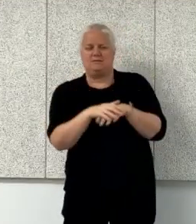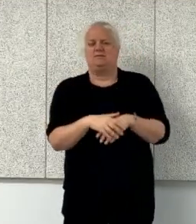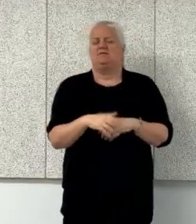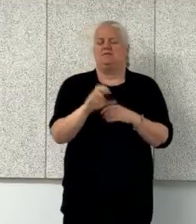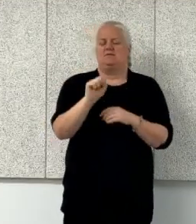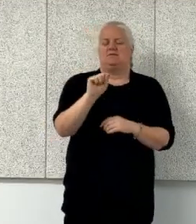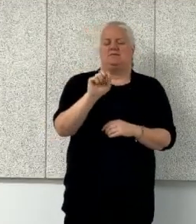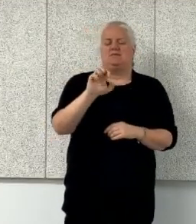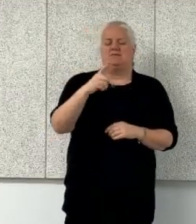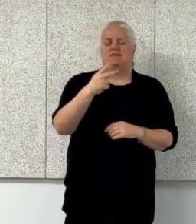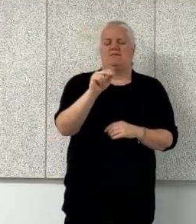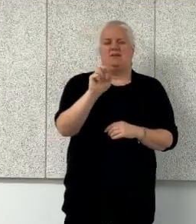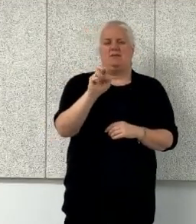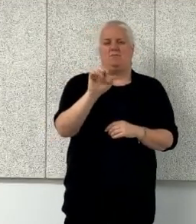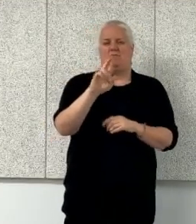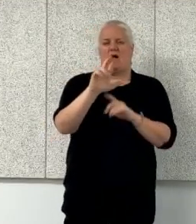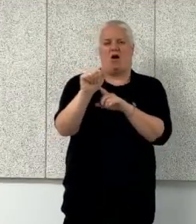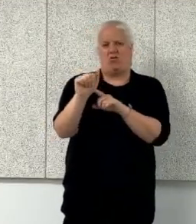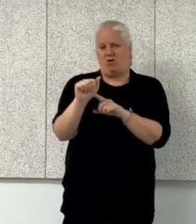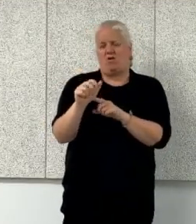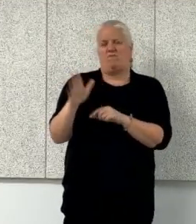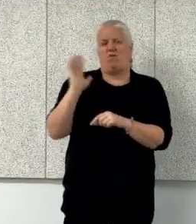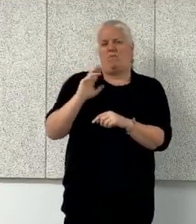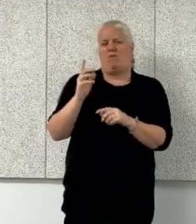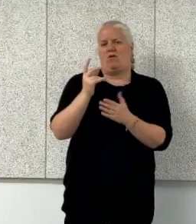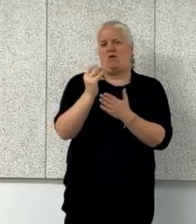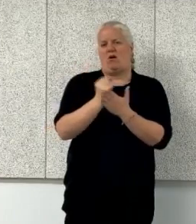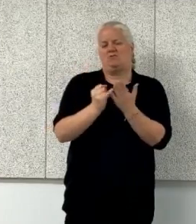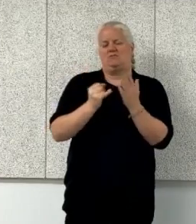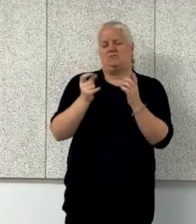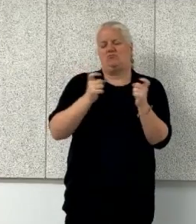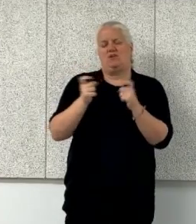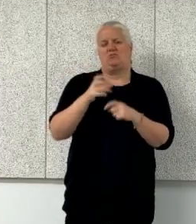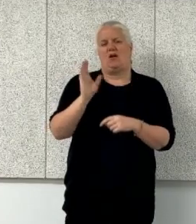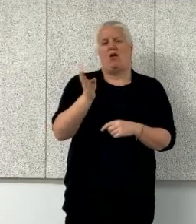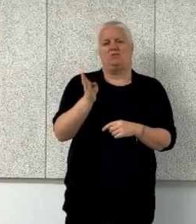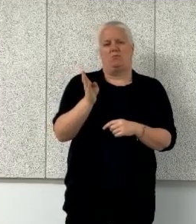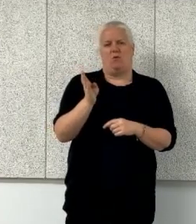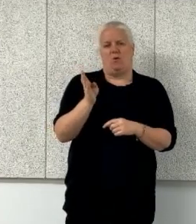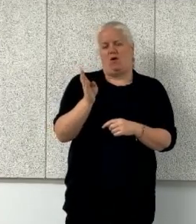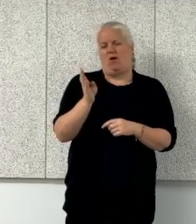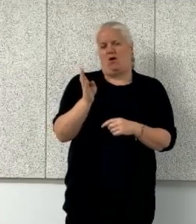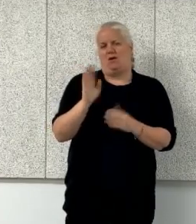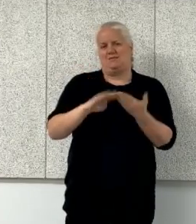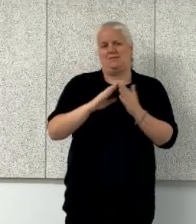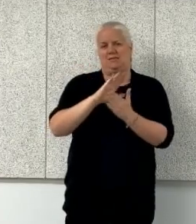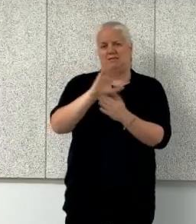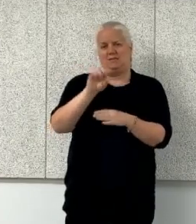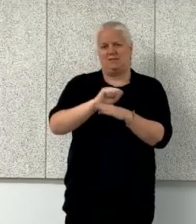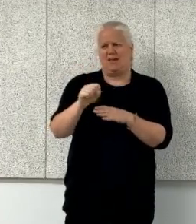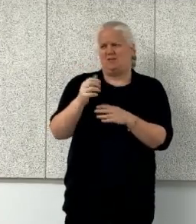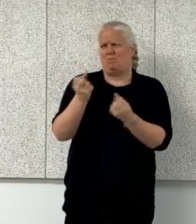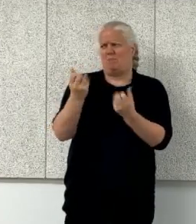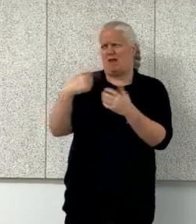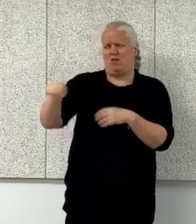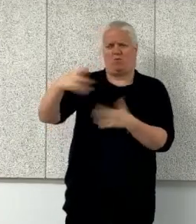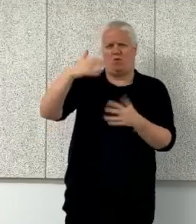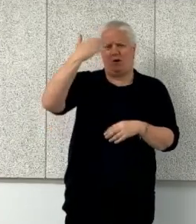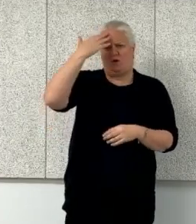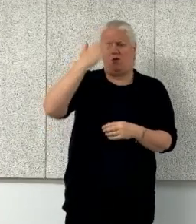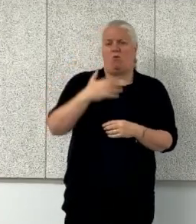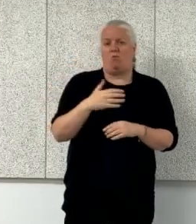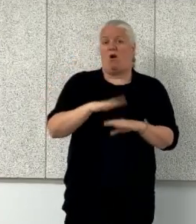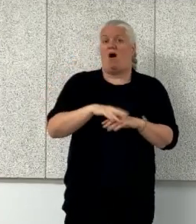former artistic director at Baltimore Center Stage. Who many of us know, really, really brilliant leader. Who was on a panel